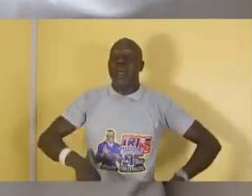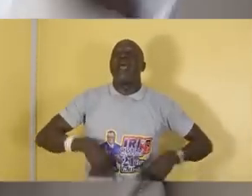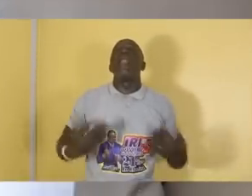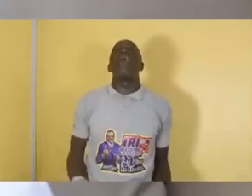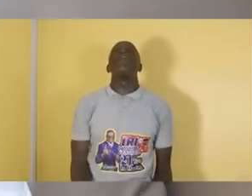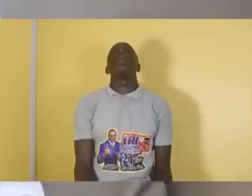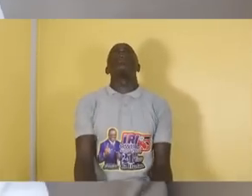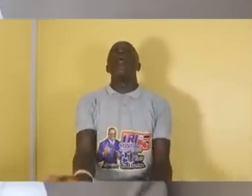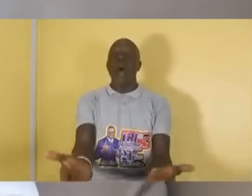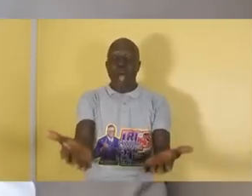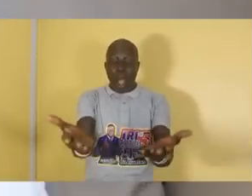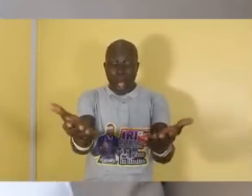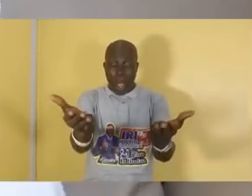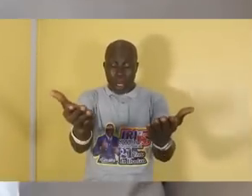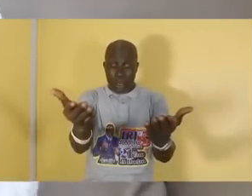me.